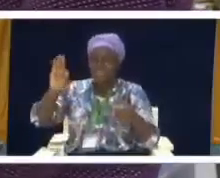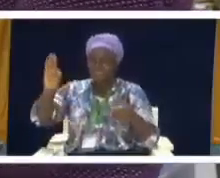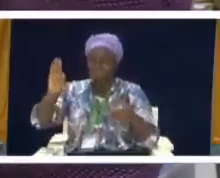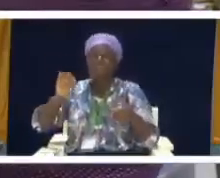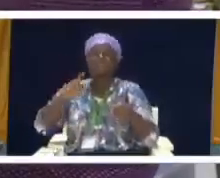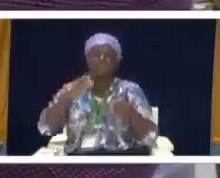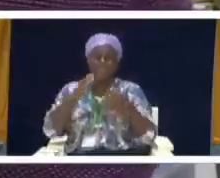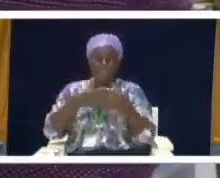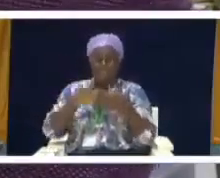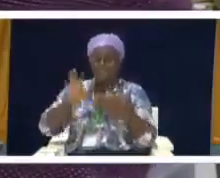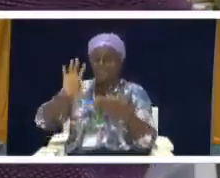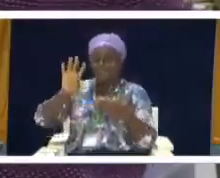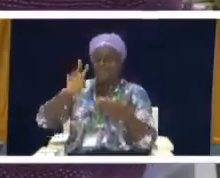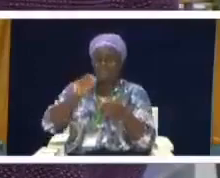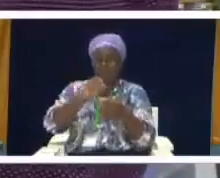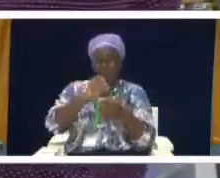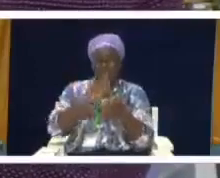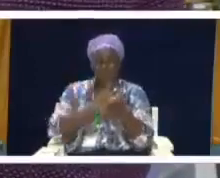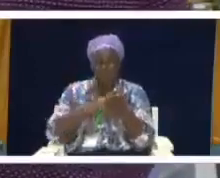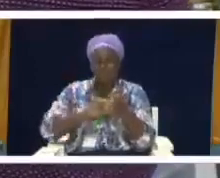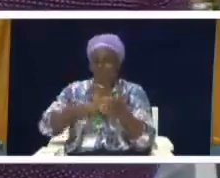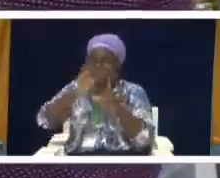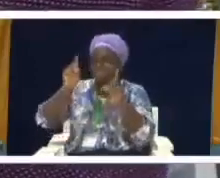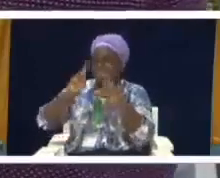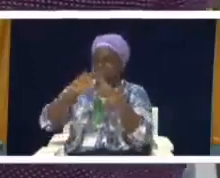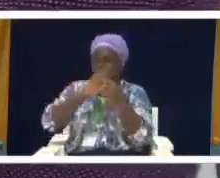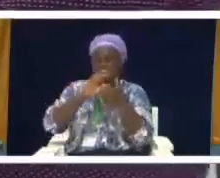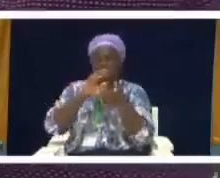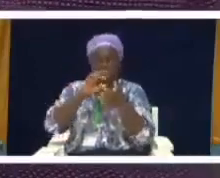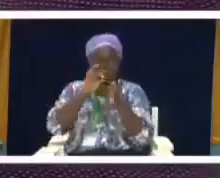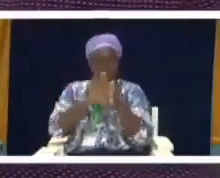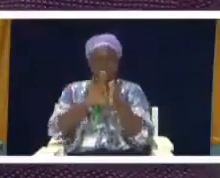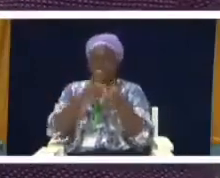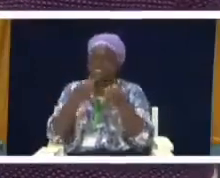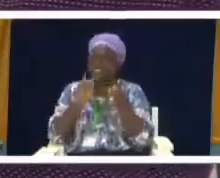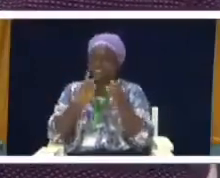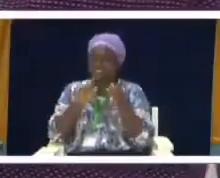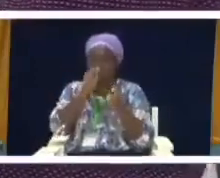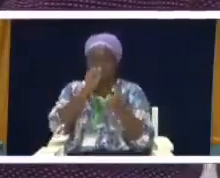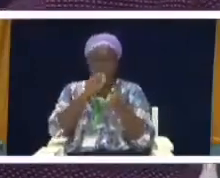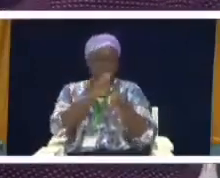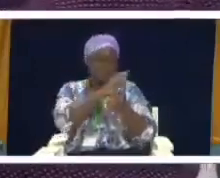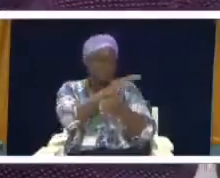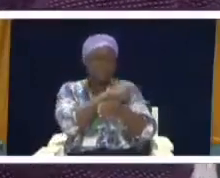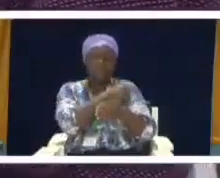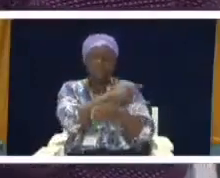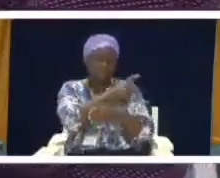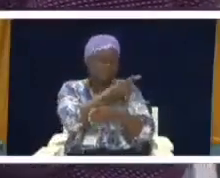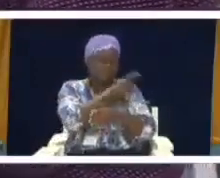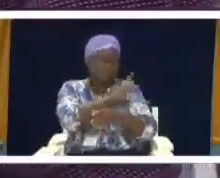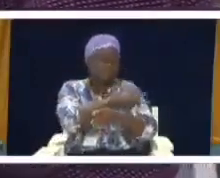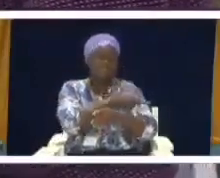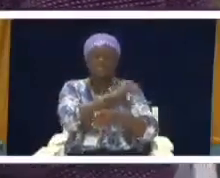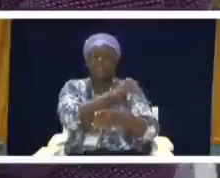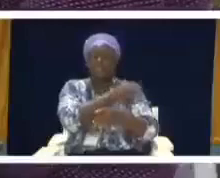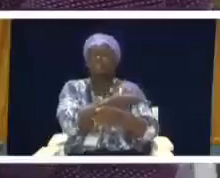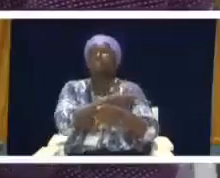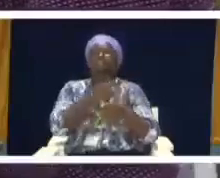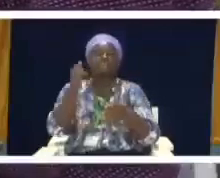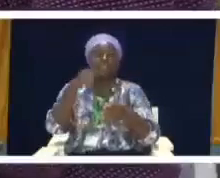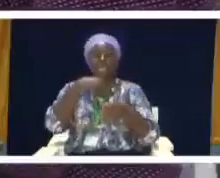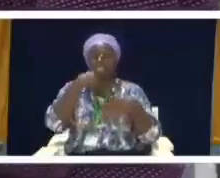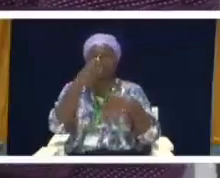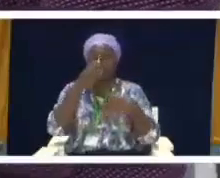4 weeks, I was tested to see if I'm pregnant. I was pregnant. But instead of them telling me I was 4 weeks pregnant, they were telling me you are